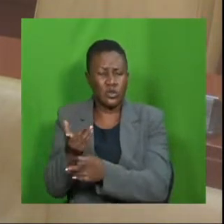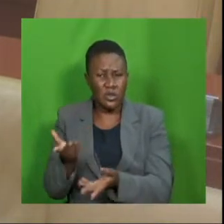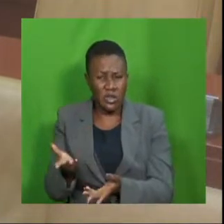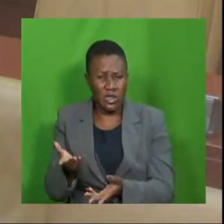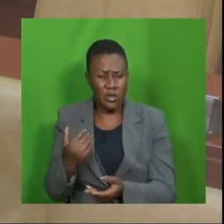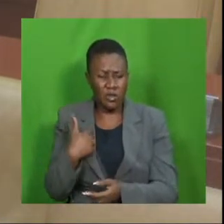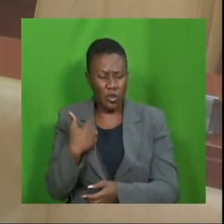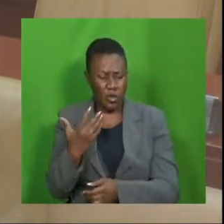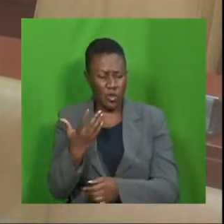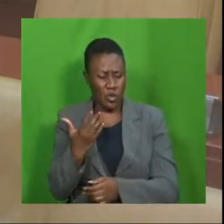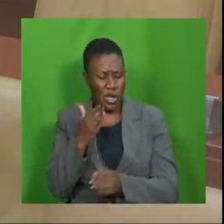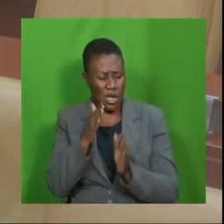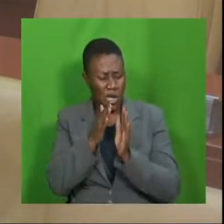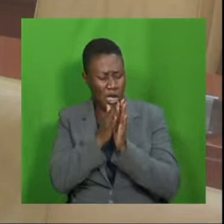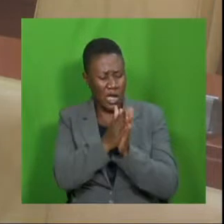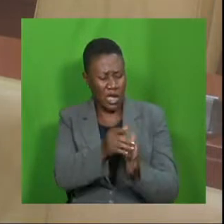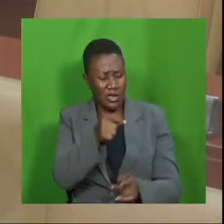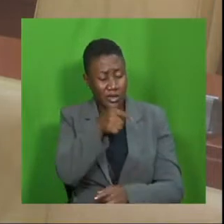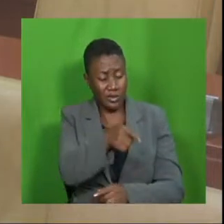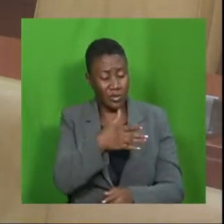from my honorable sister